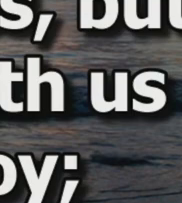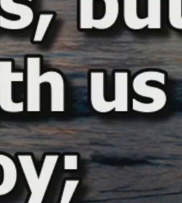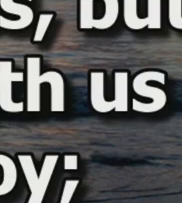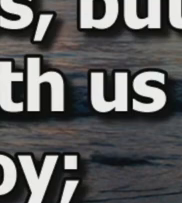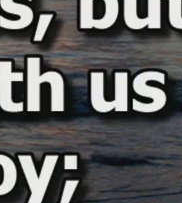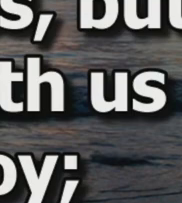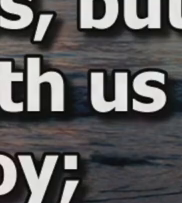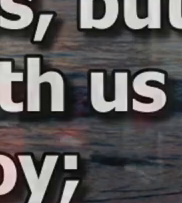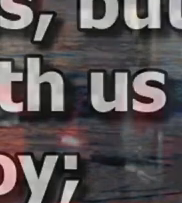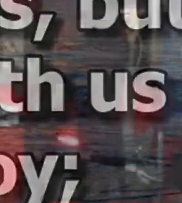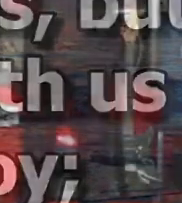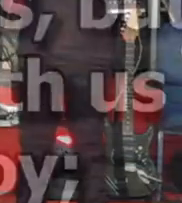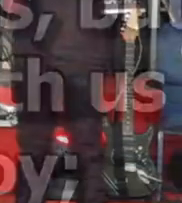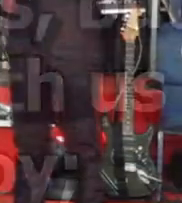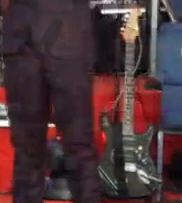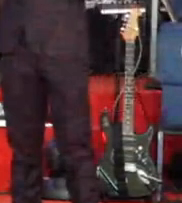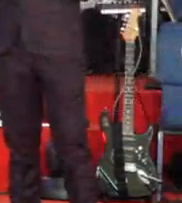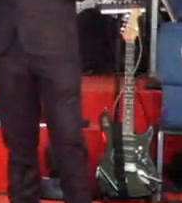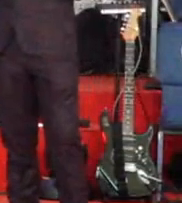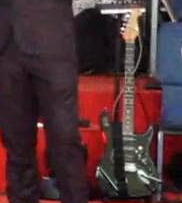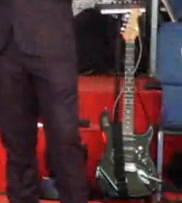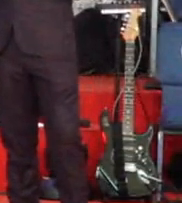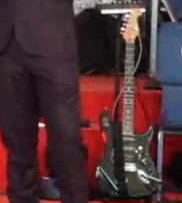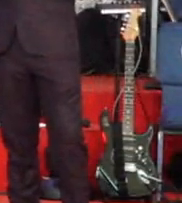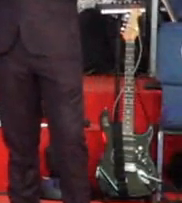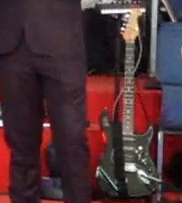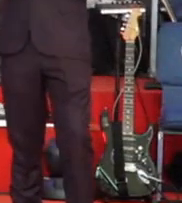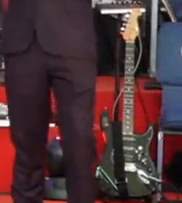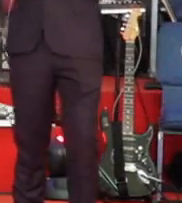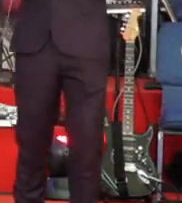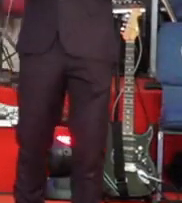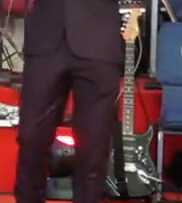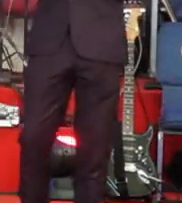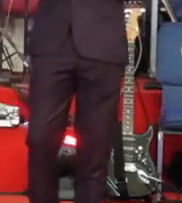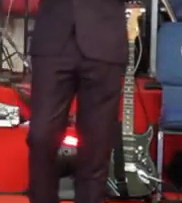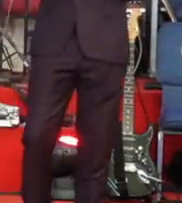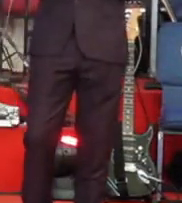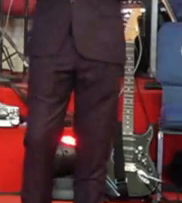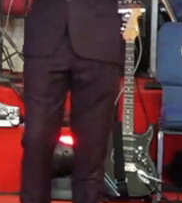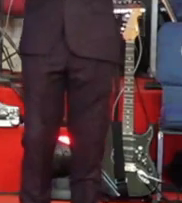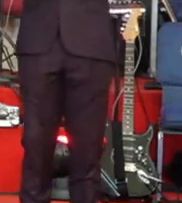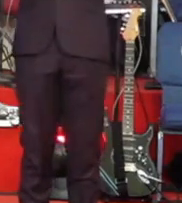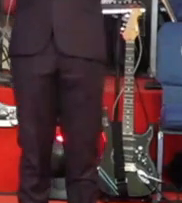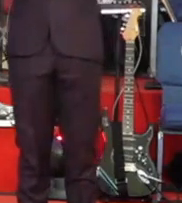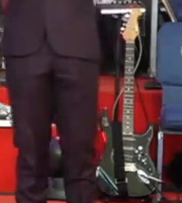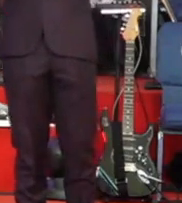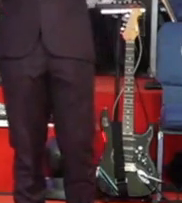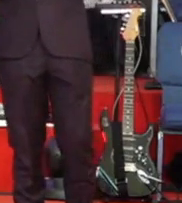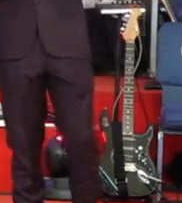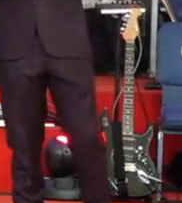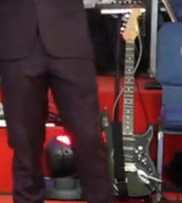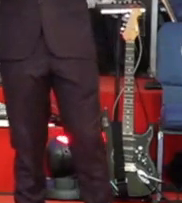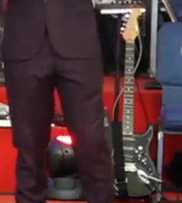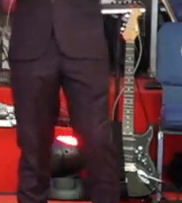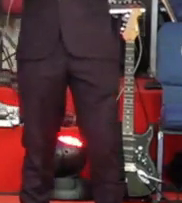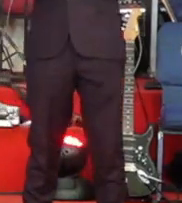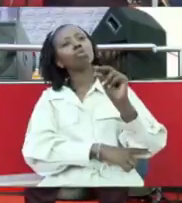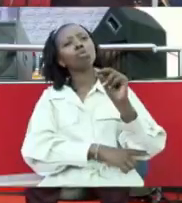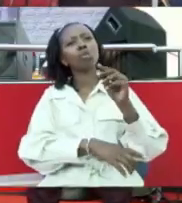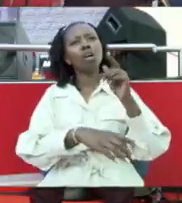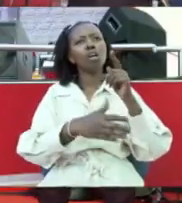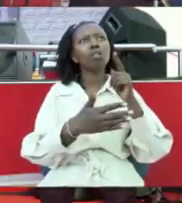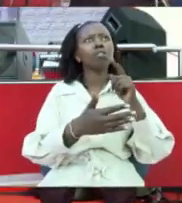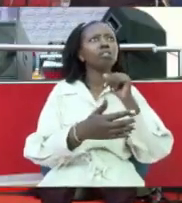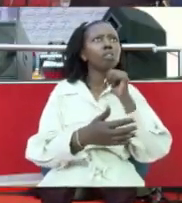Hallelujah. Amen. I'm going to give. Ninaenda kutoa. Not someday. Sio siku moja. Not when I'm able